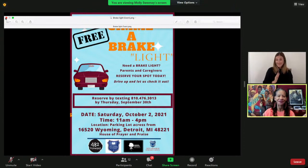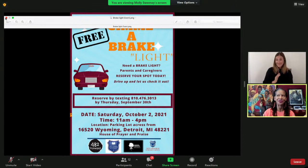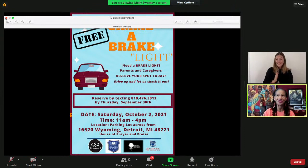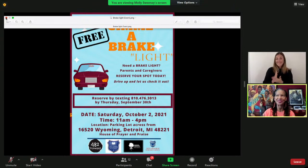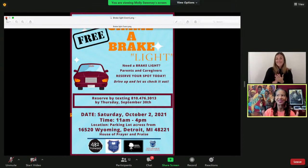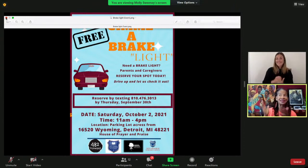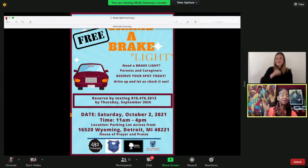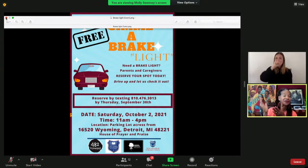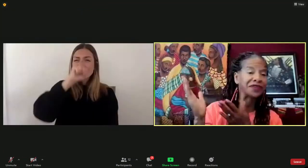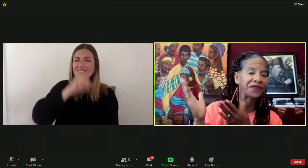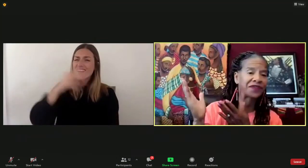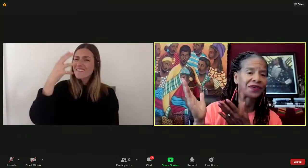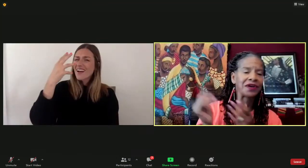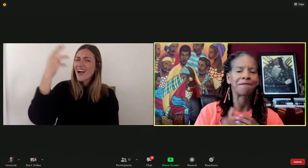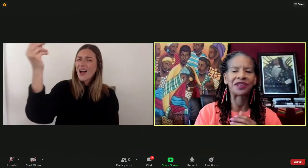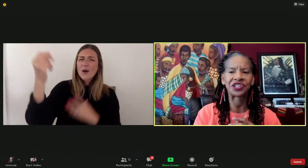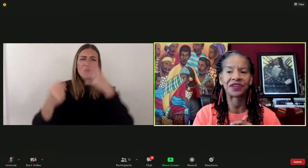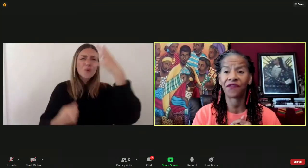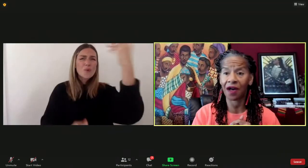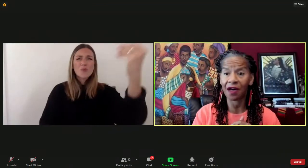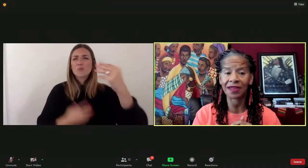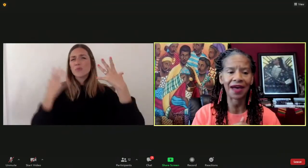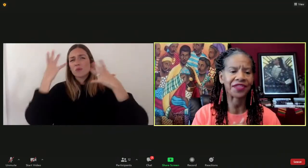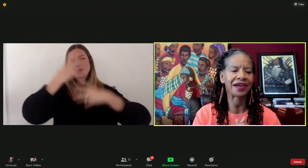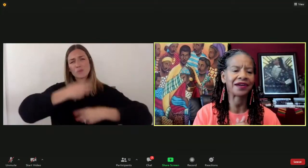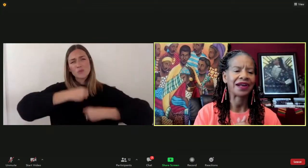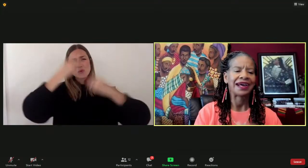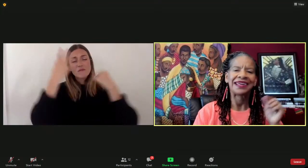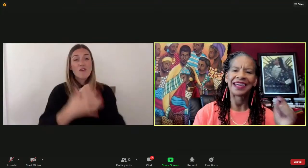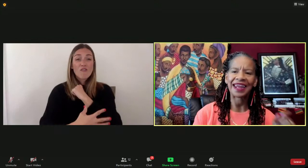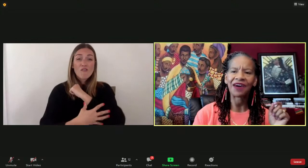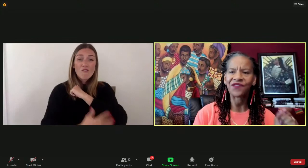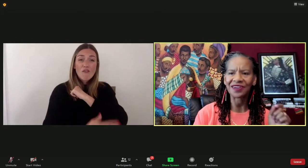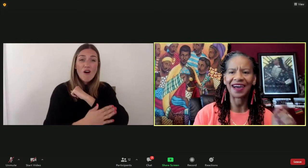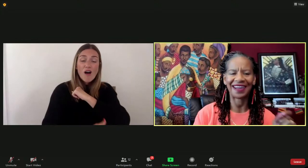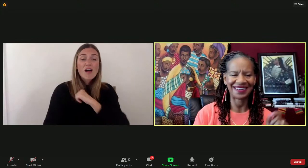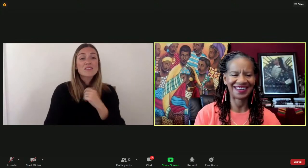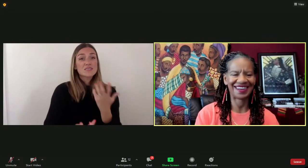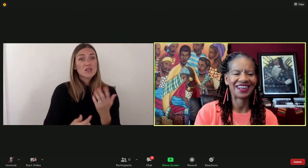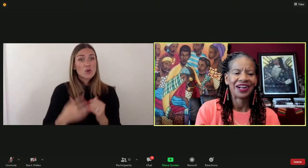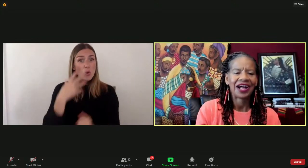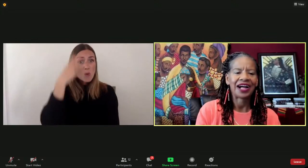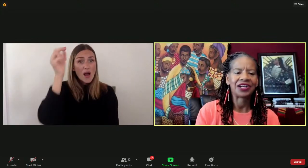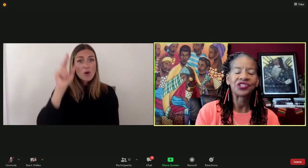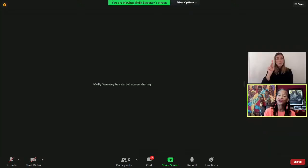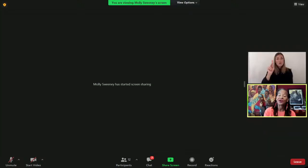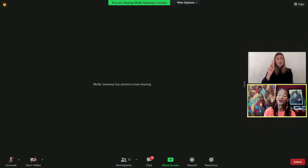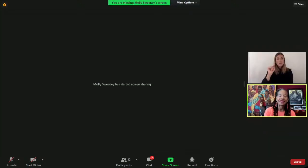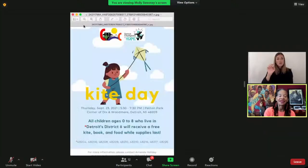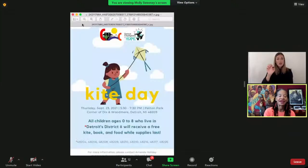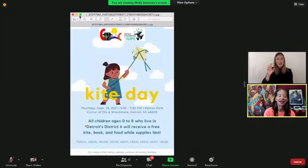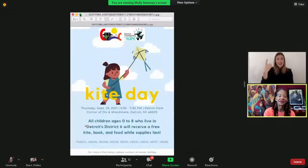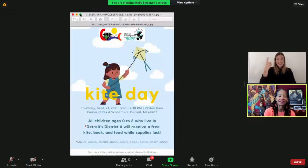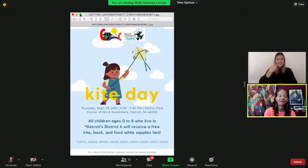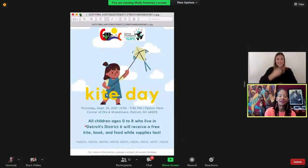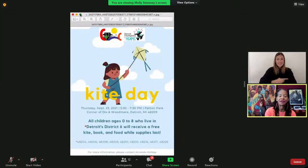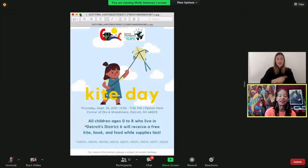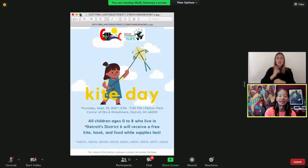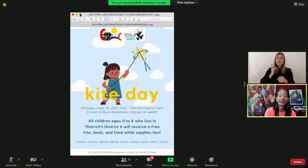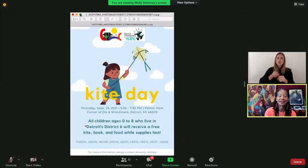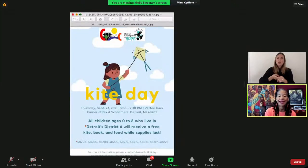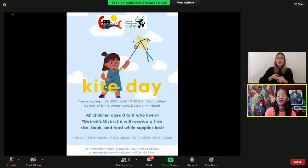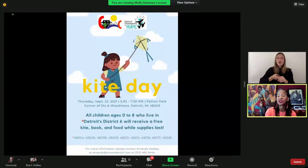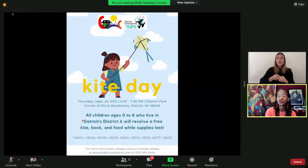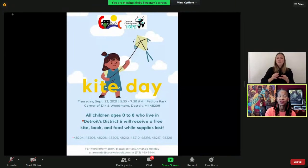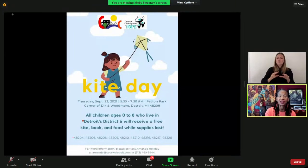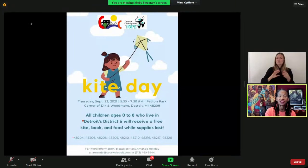the outdoors. It's a beautiful Michigan fall out there. Get out for Kite Day. Join the Congress of